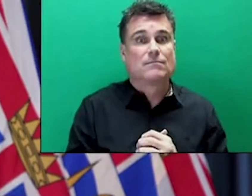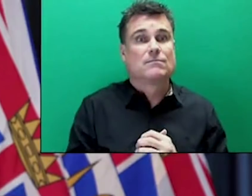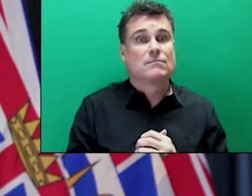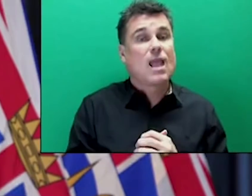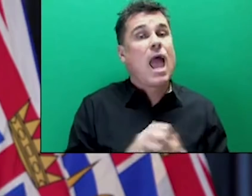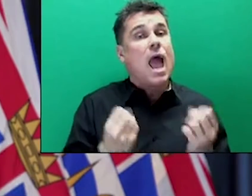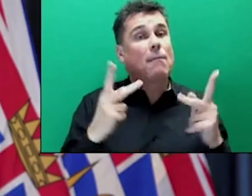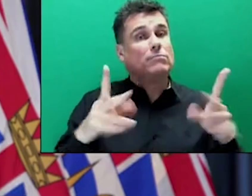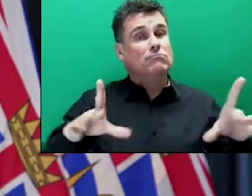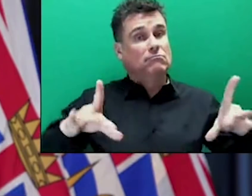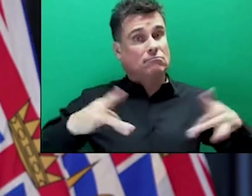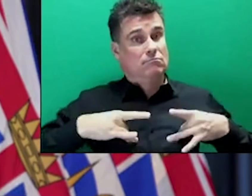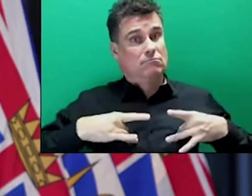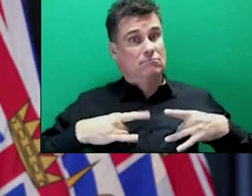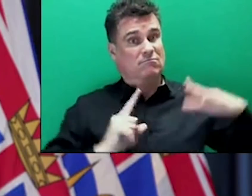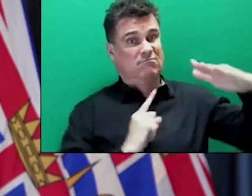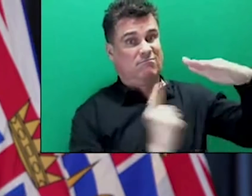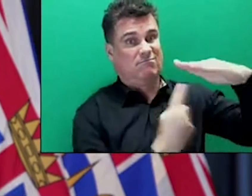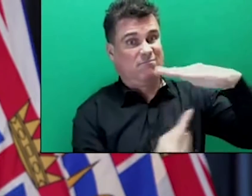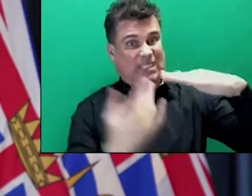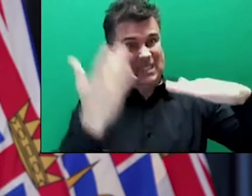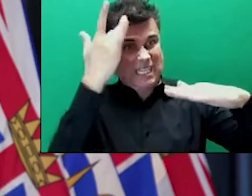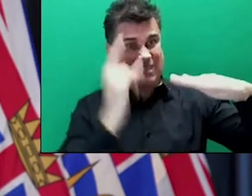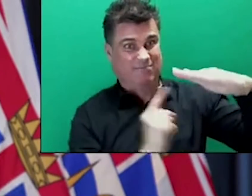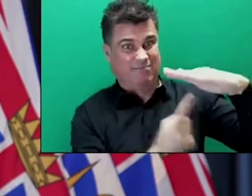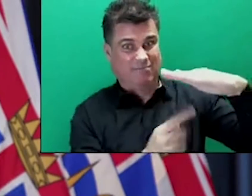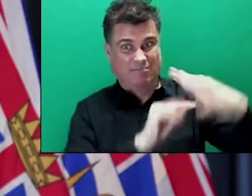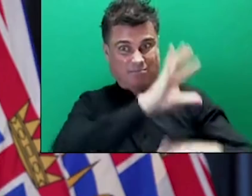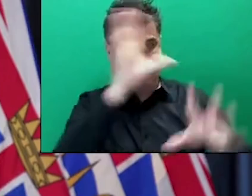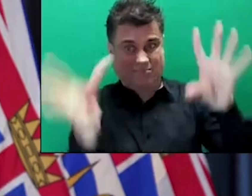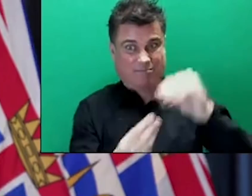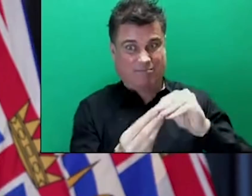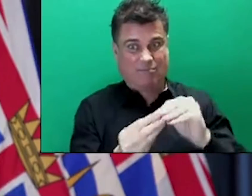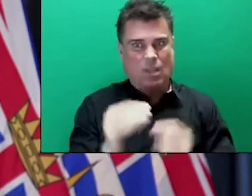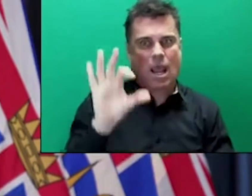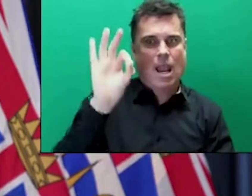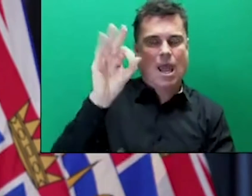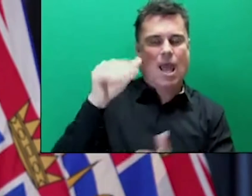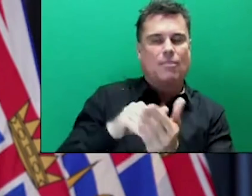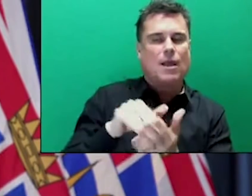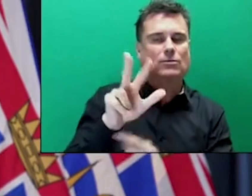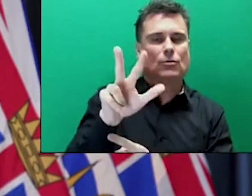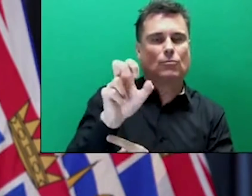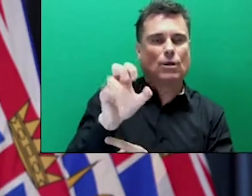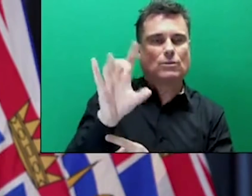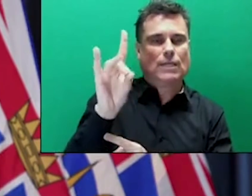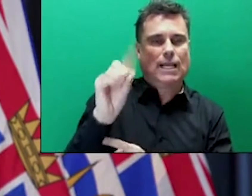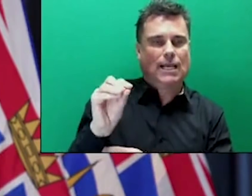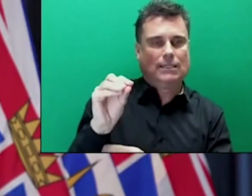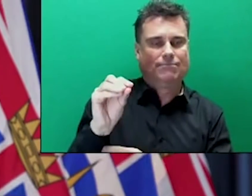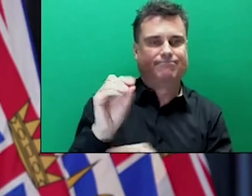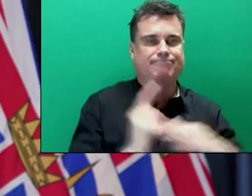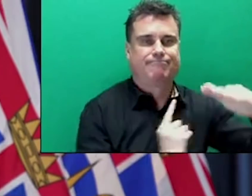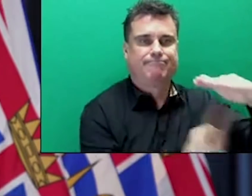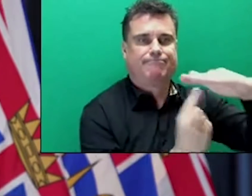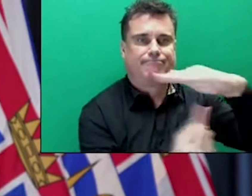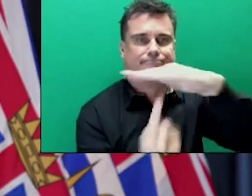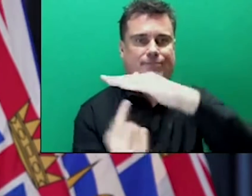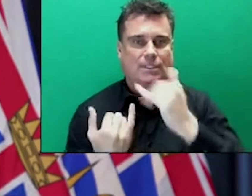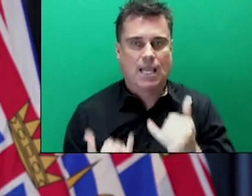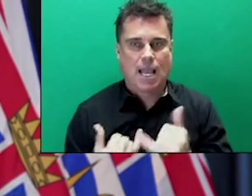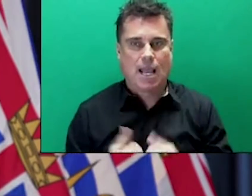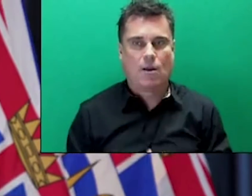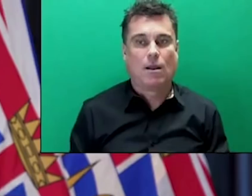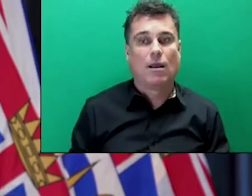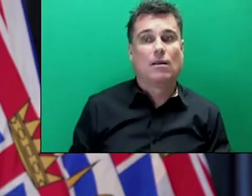active cases in the province in all health authorities, of whom 349 people are in hospital, 77 of whom